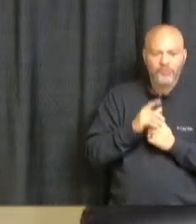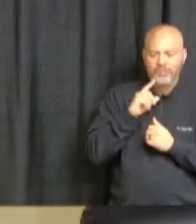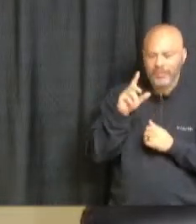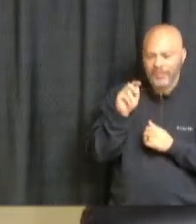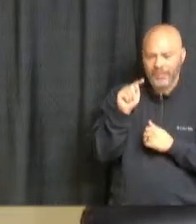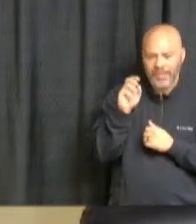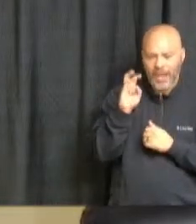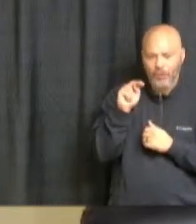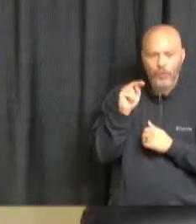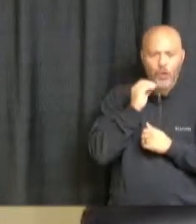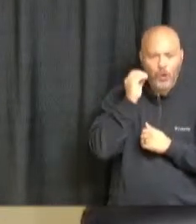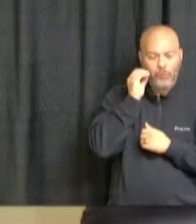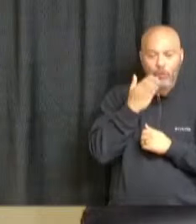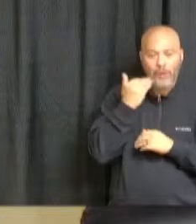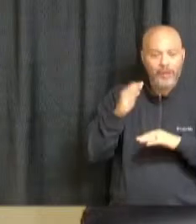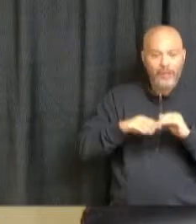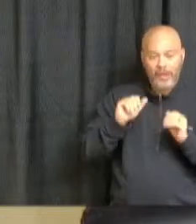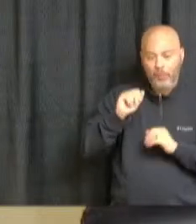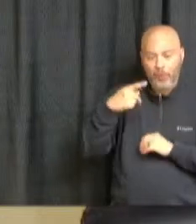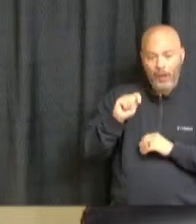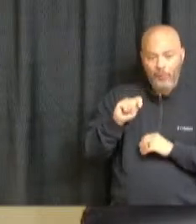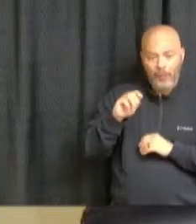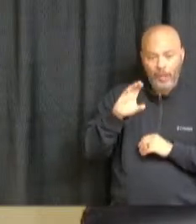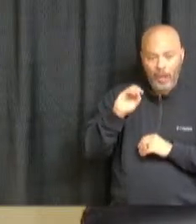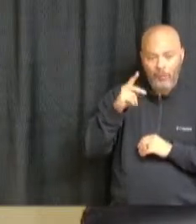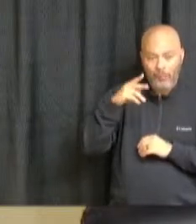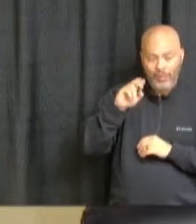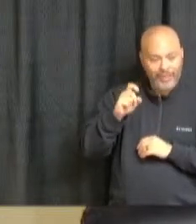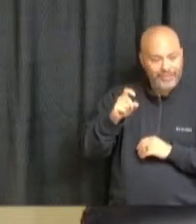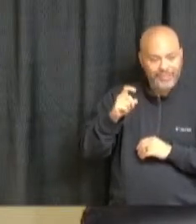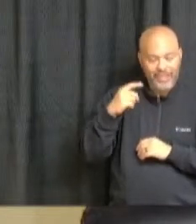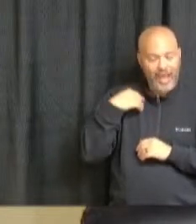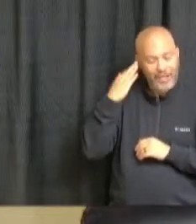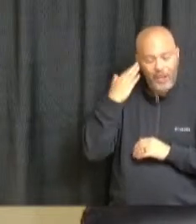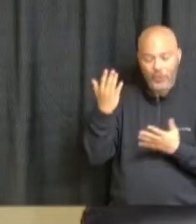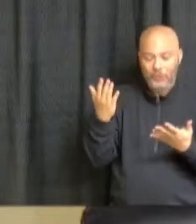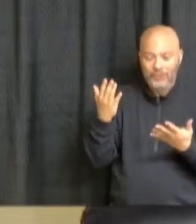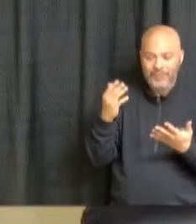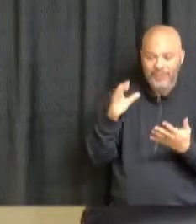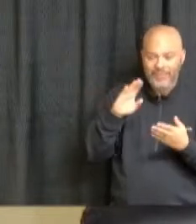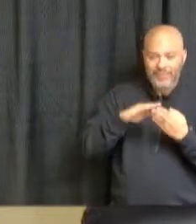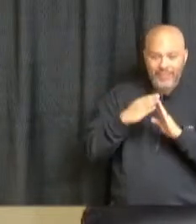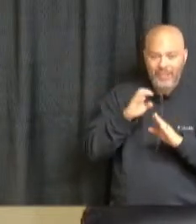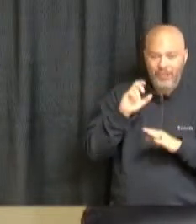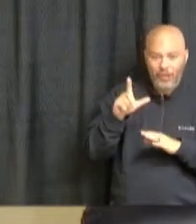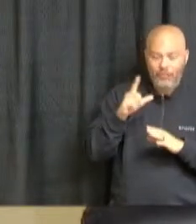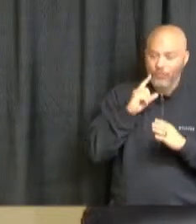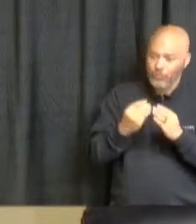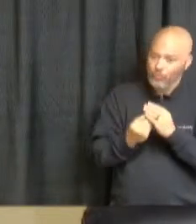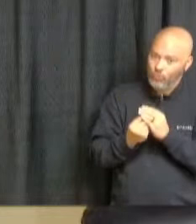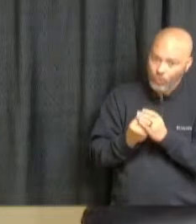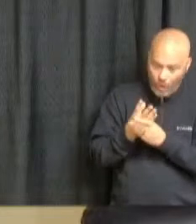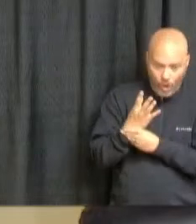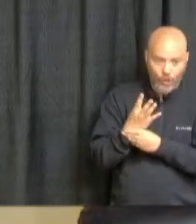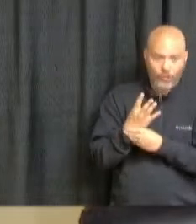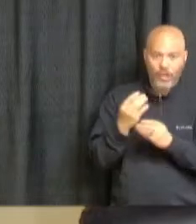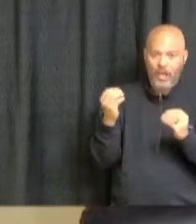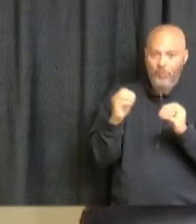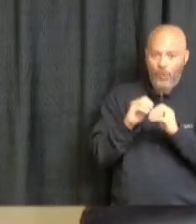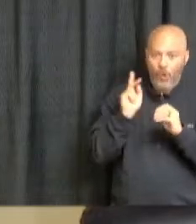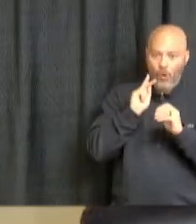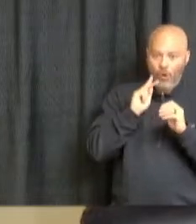Townhomes are better than apartment complexes, and it's unfortunate that the city of Clarksville is growing and it is getting more